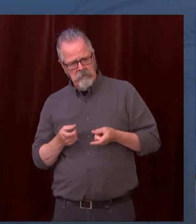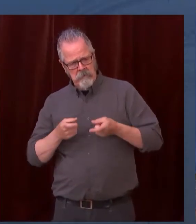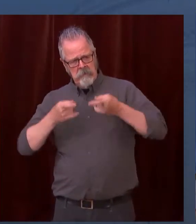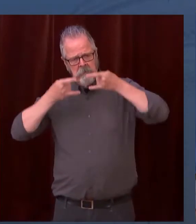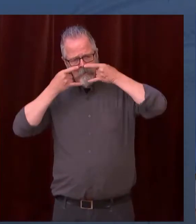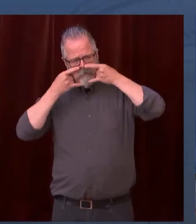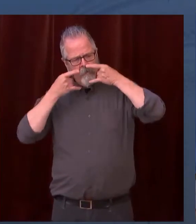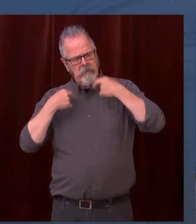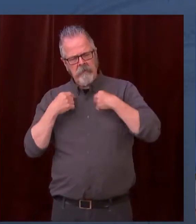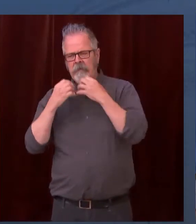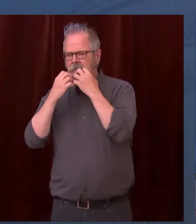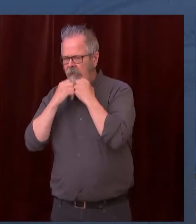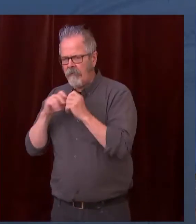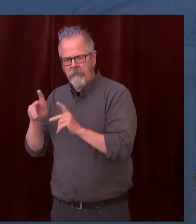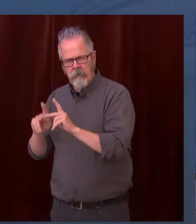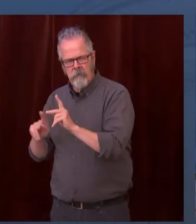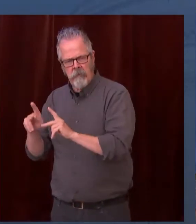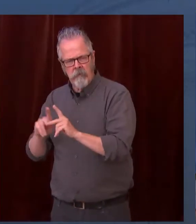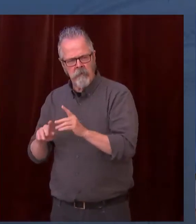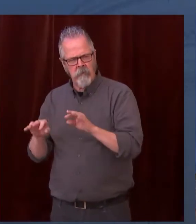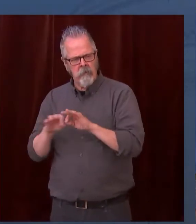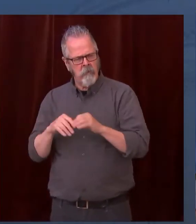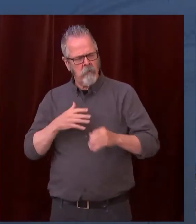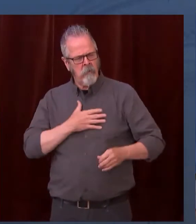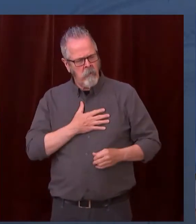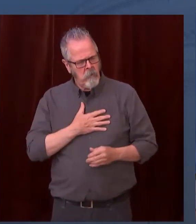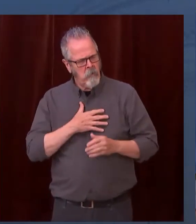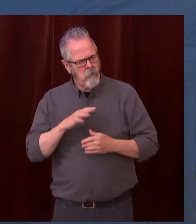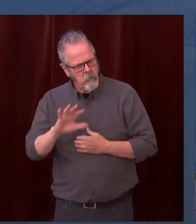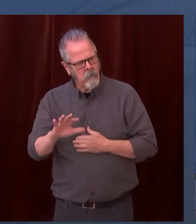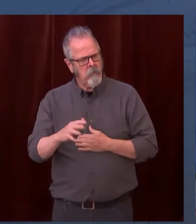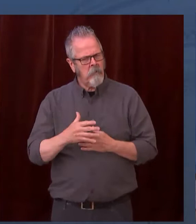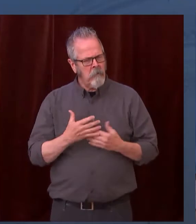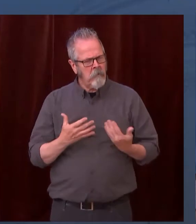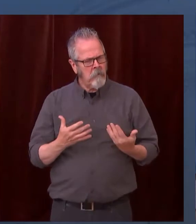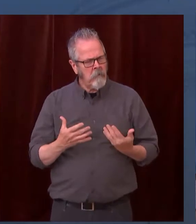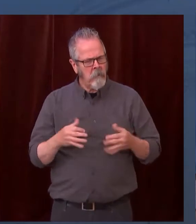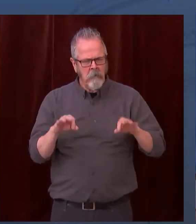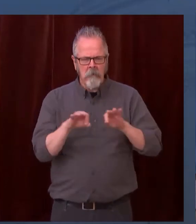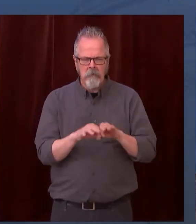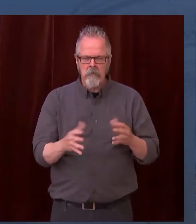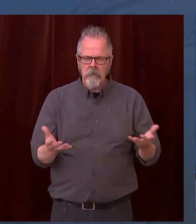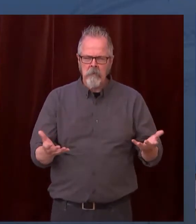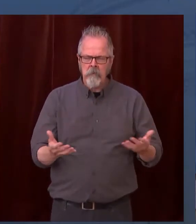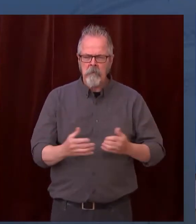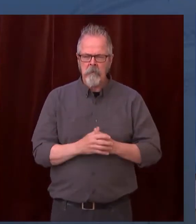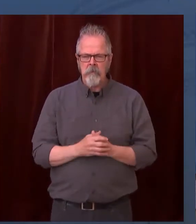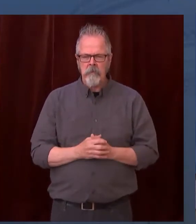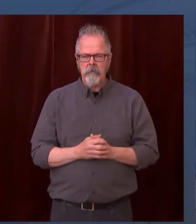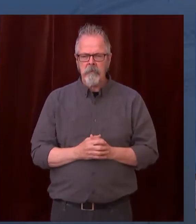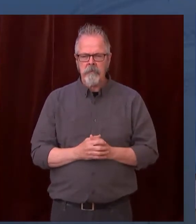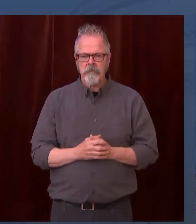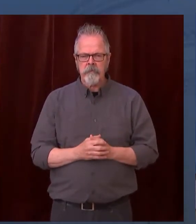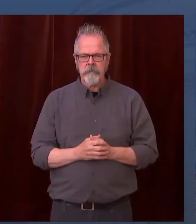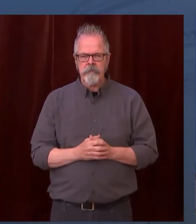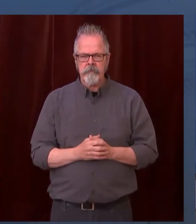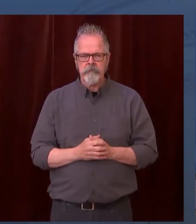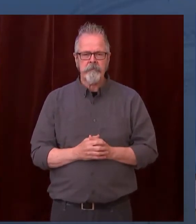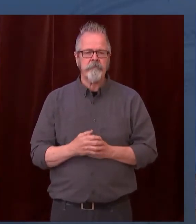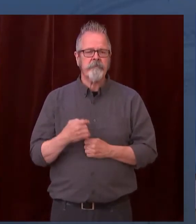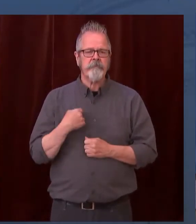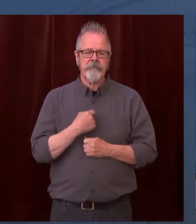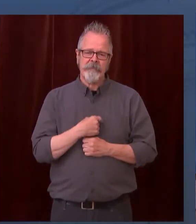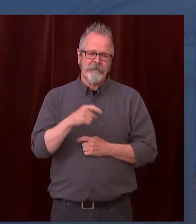we're taking these additional steps because we need more people to embrace this rule for it to be